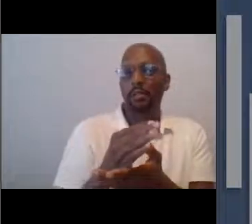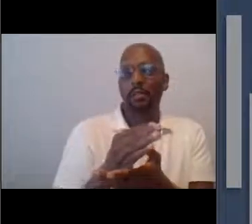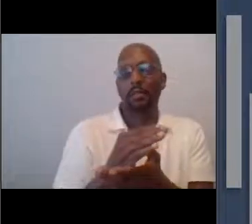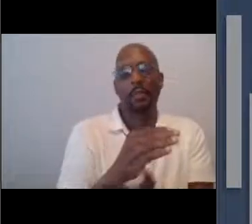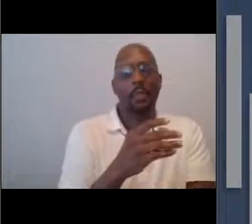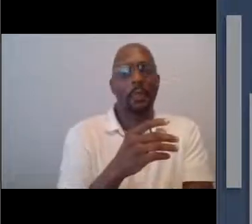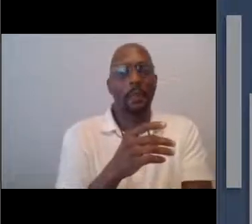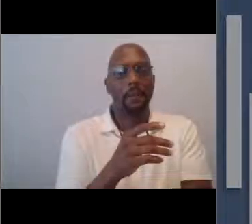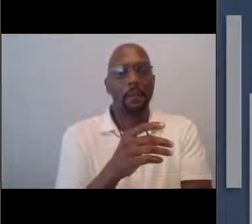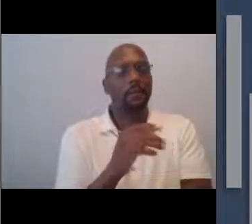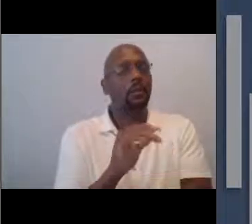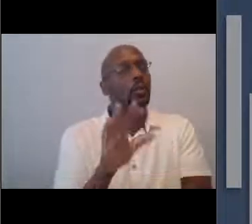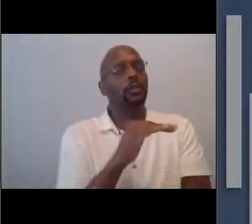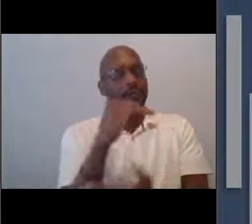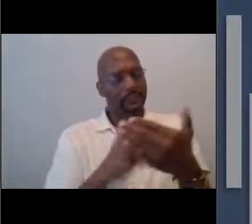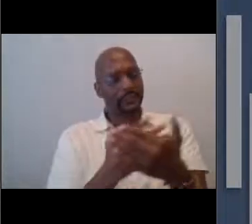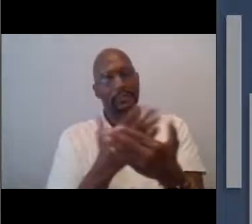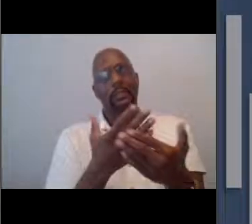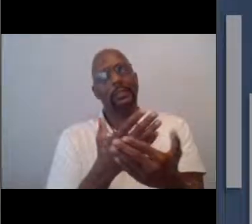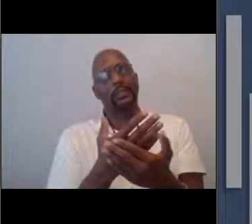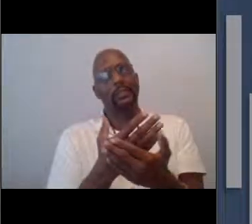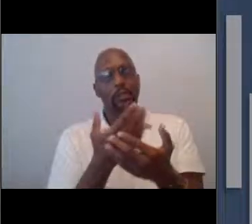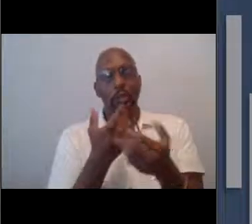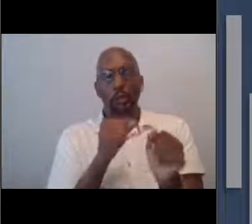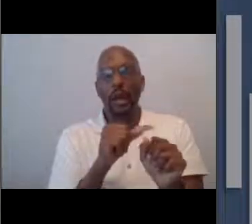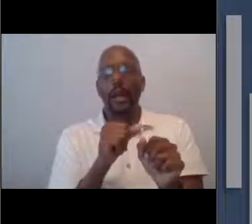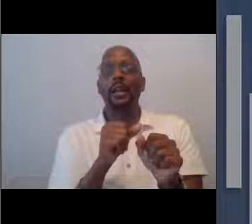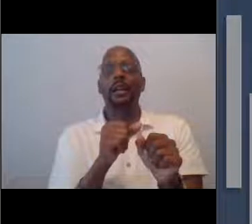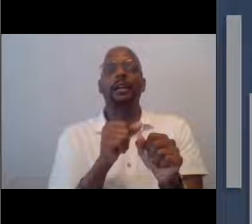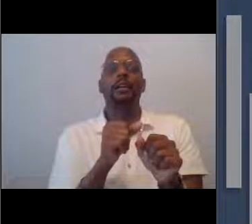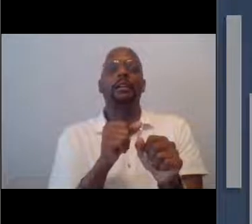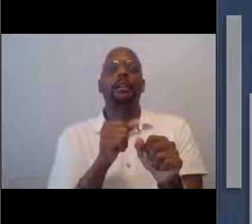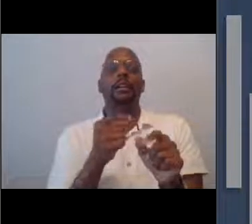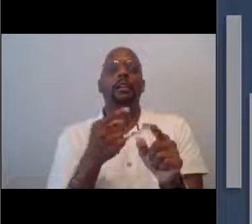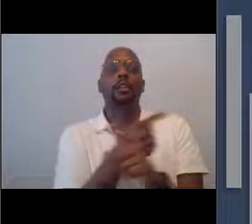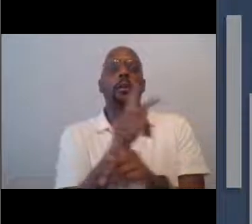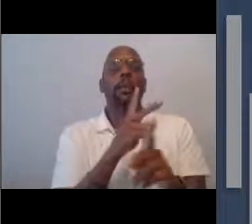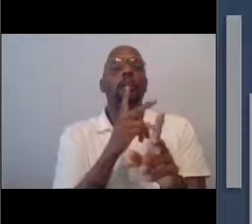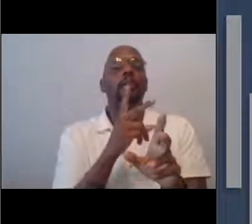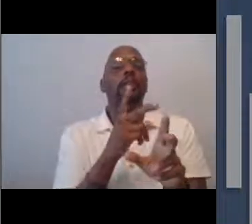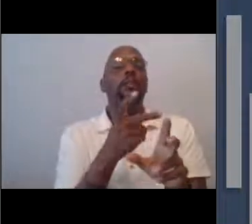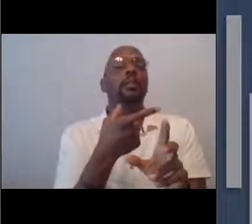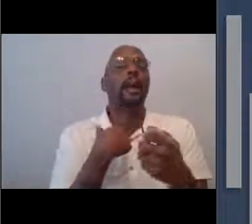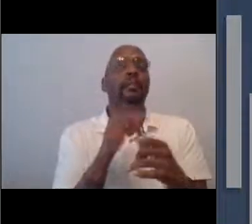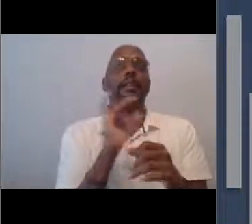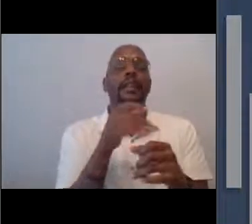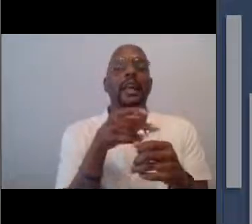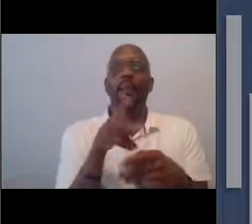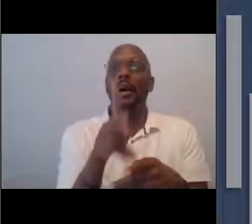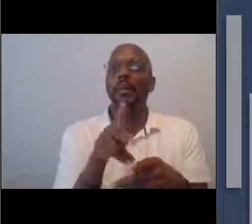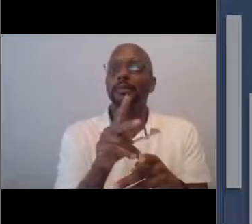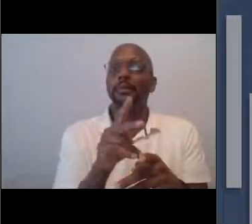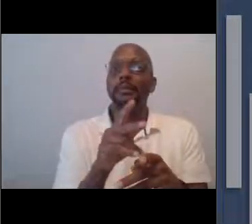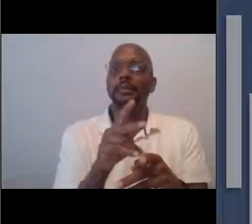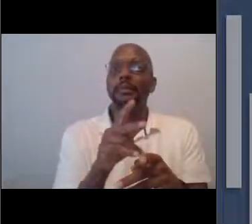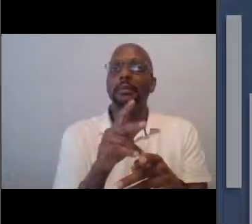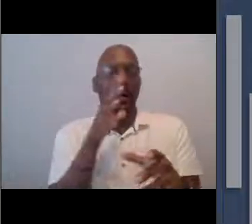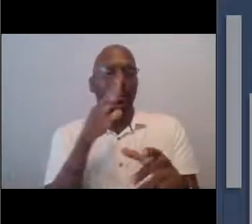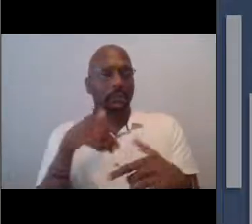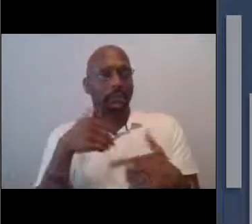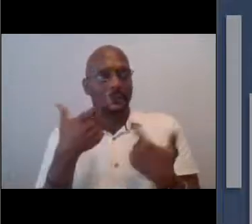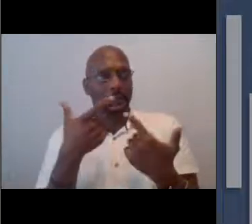These are all efforts to cut people out of the opportunities that our state provides. My mother lived through the run-up and aftermath of the